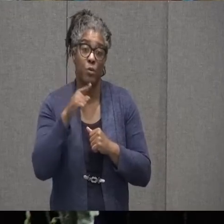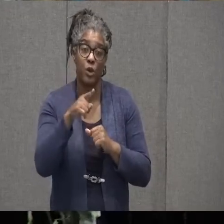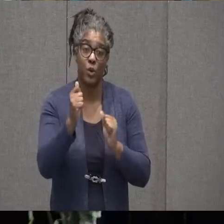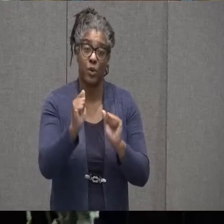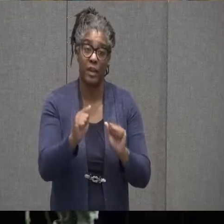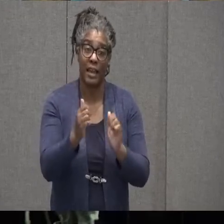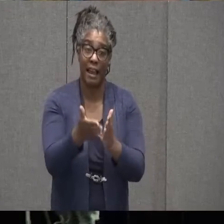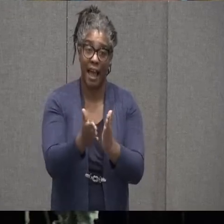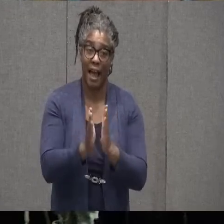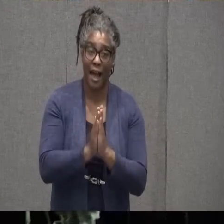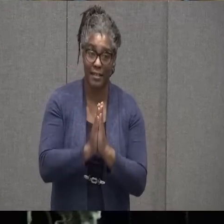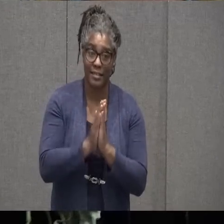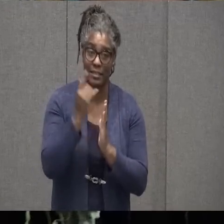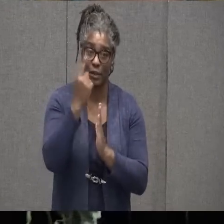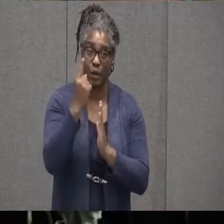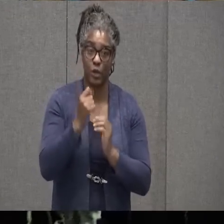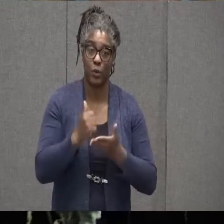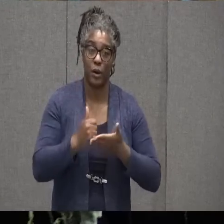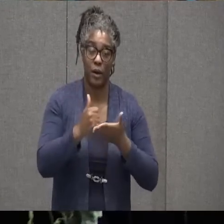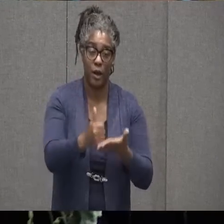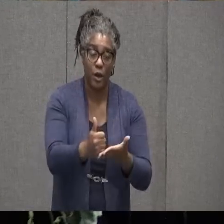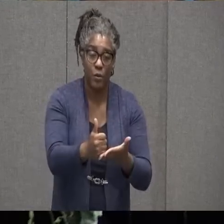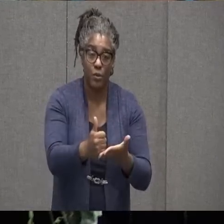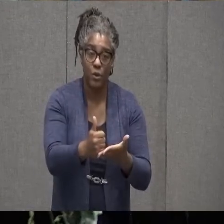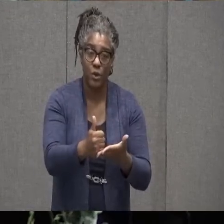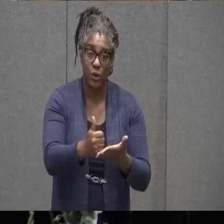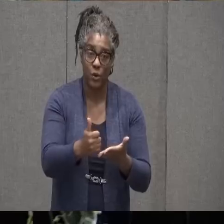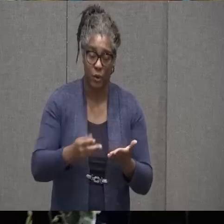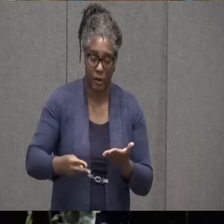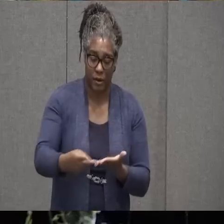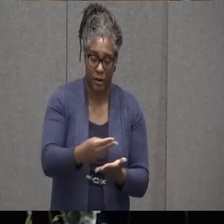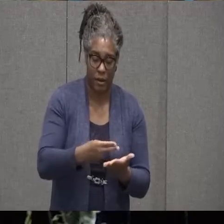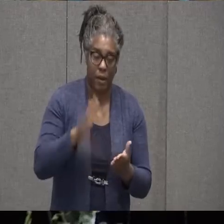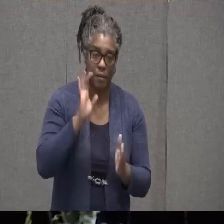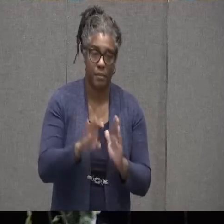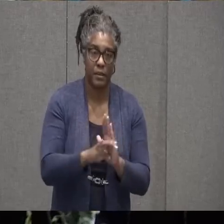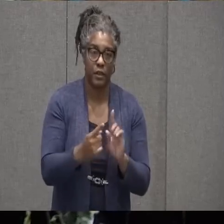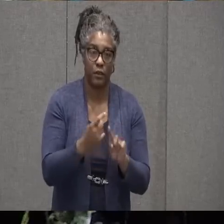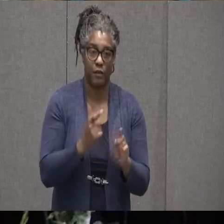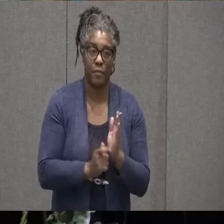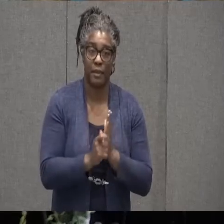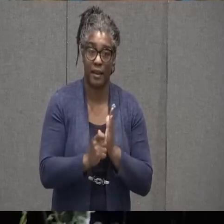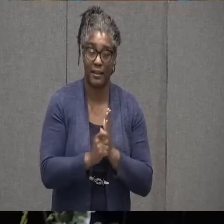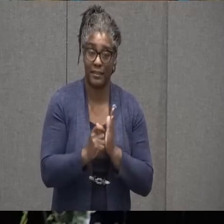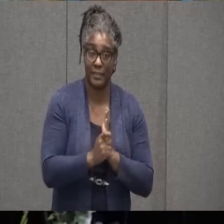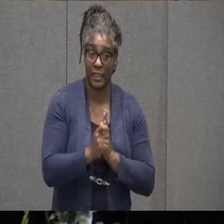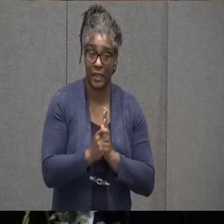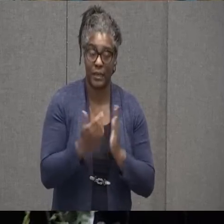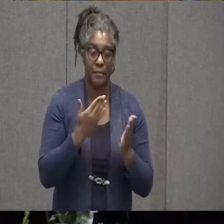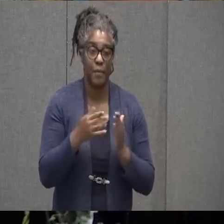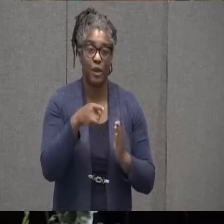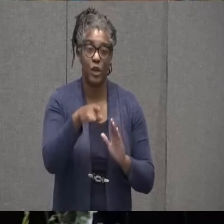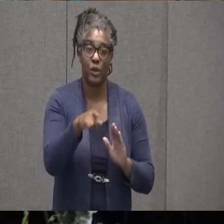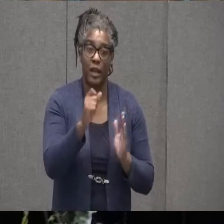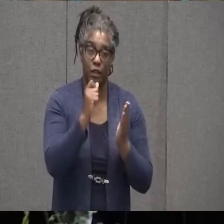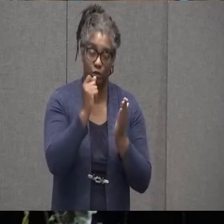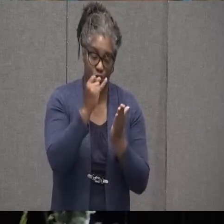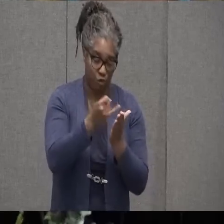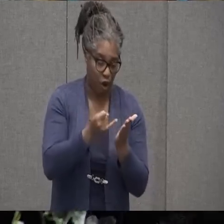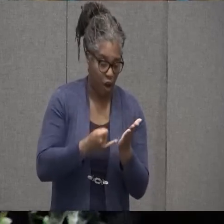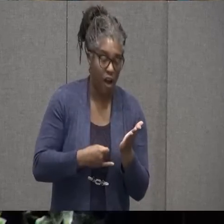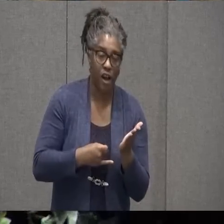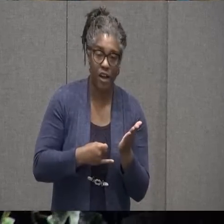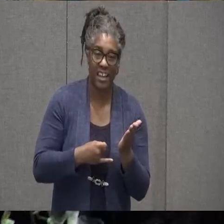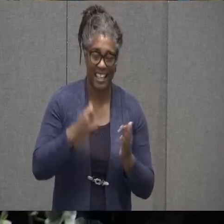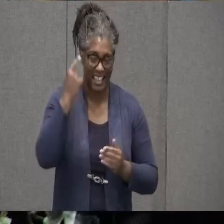cut out different pictures out of magazines or draw them. And then you could think about what is a need and what is a want.